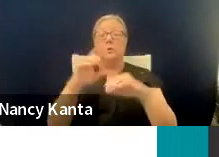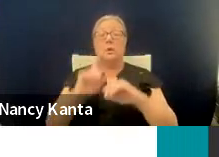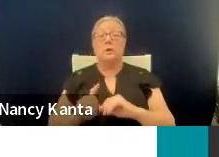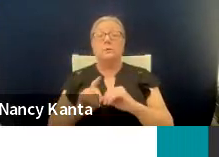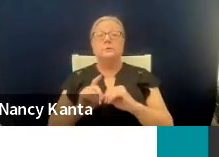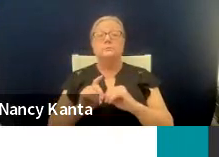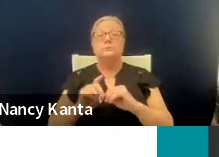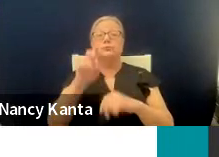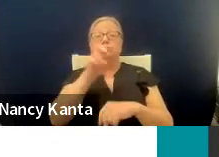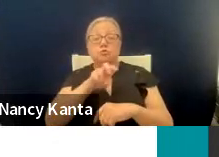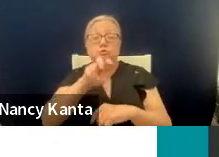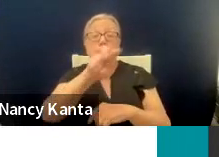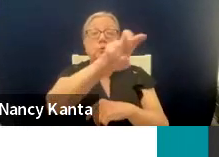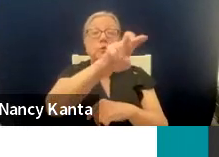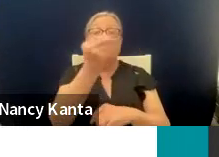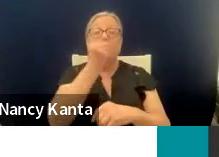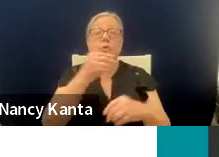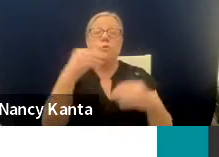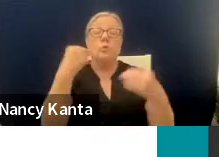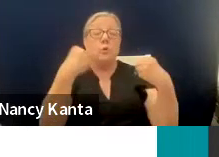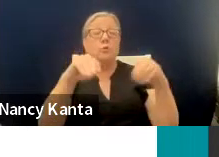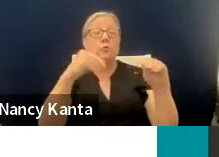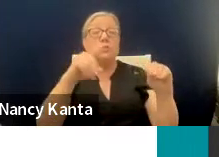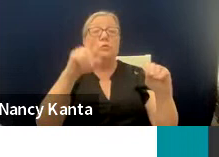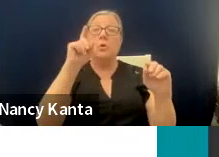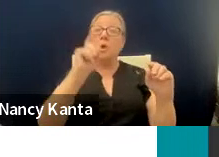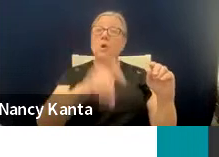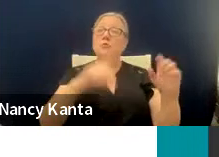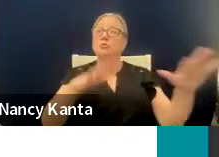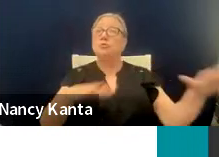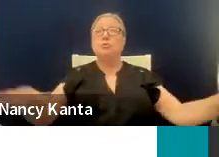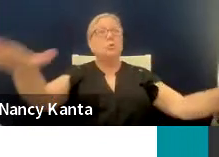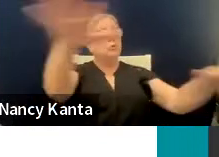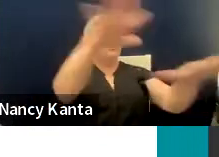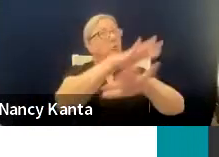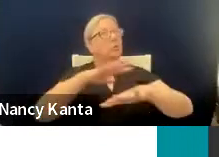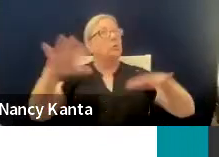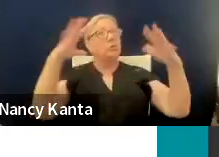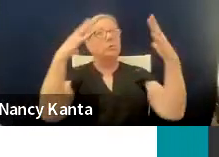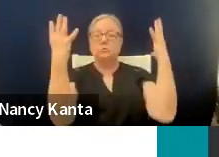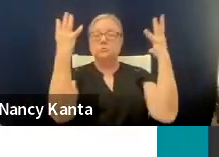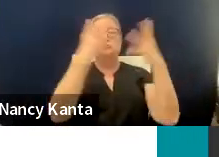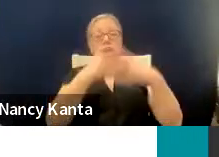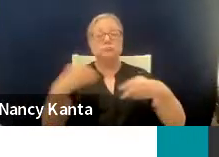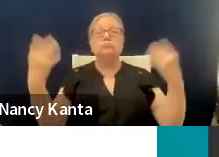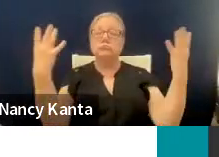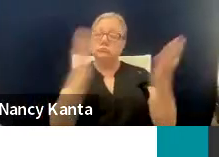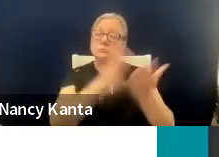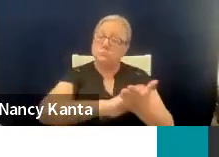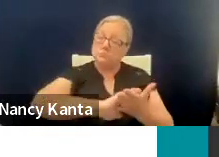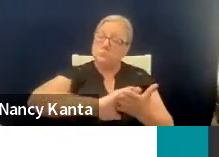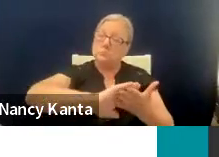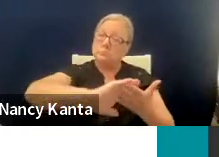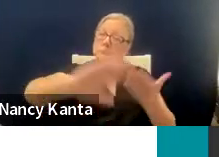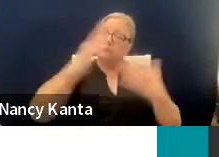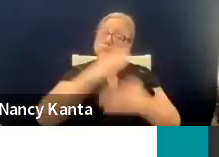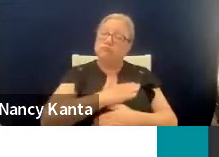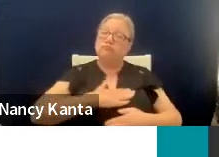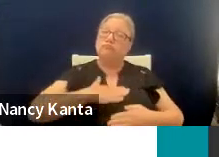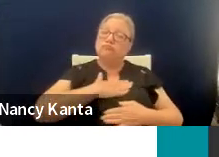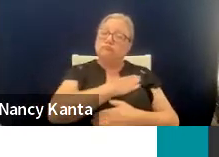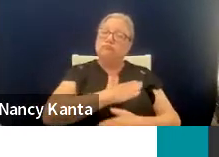be as aesthetically pleasing as possible, even in a built environment, right? So not having just